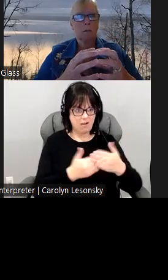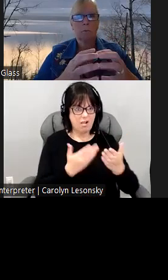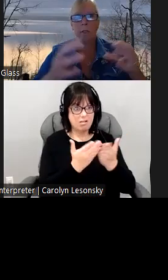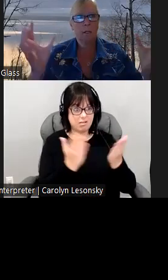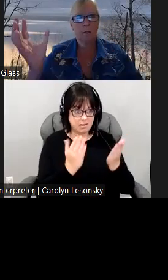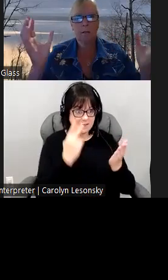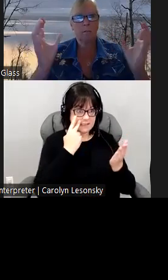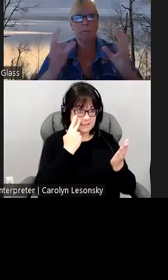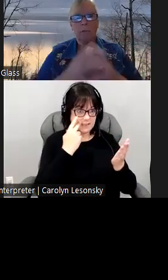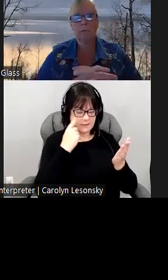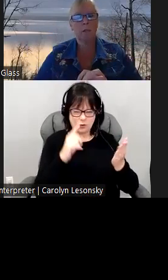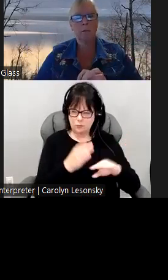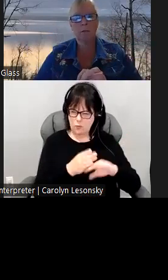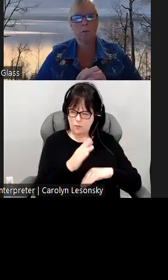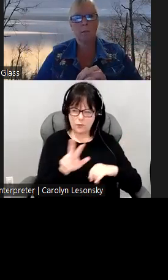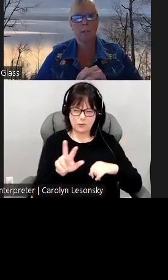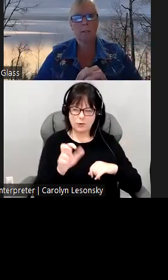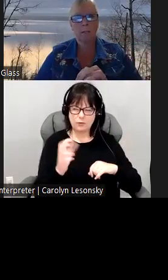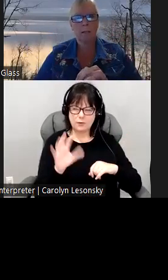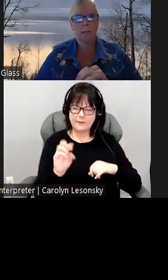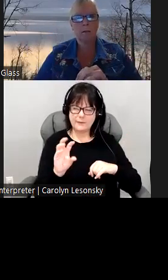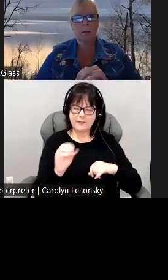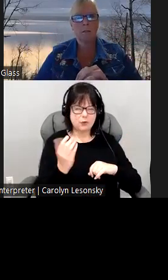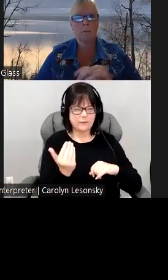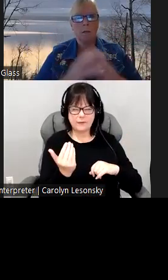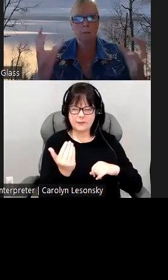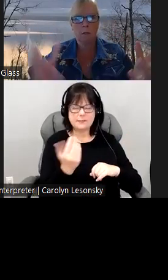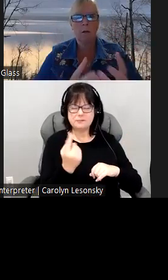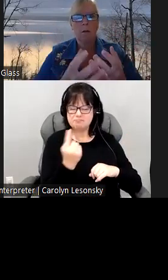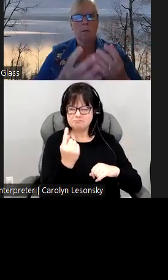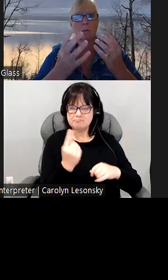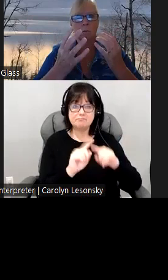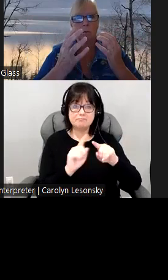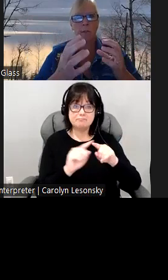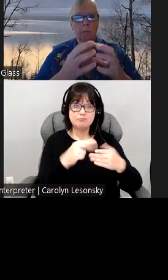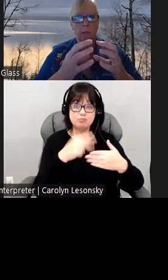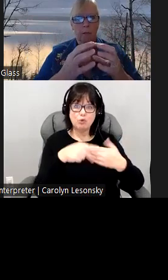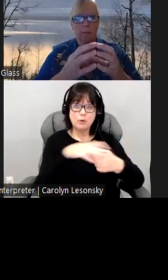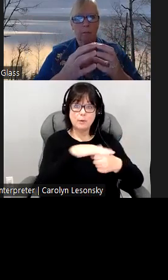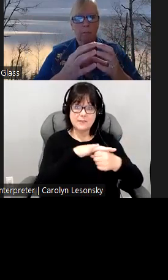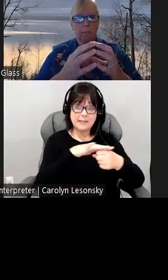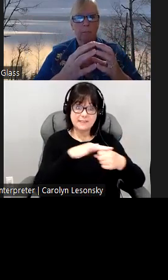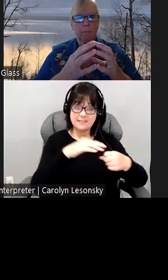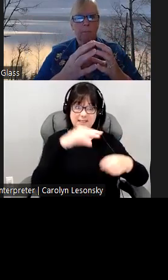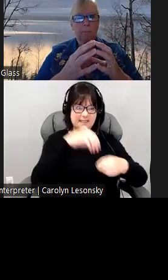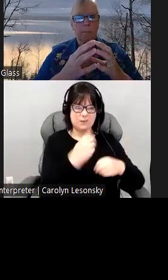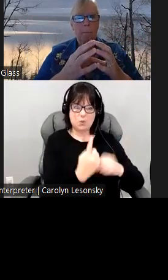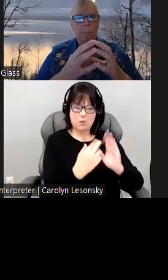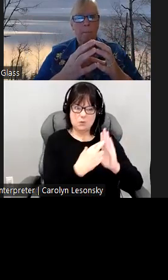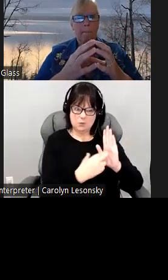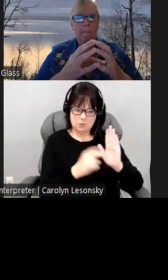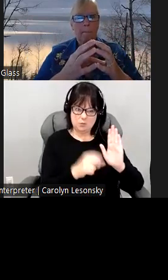the 315 or so LBS sites across the province, all rolled up together.